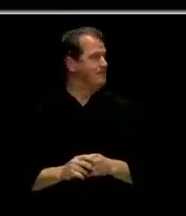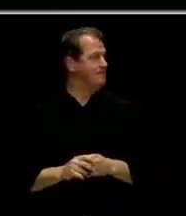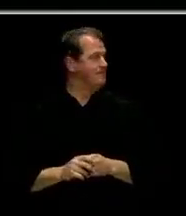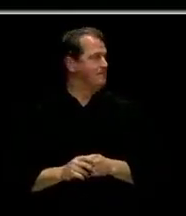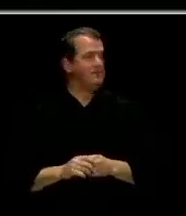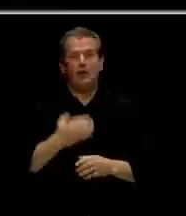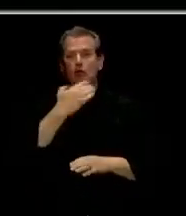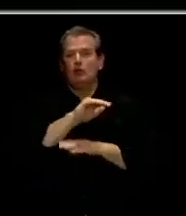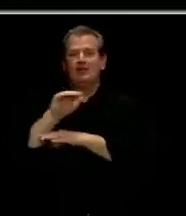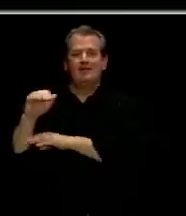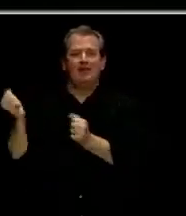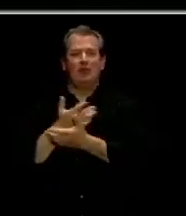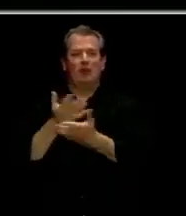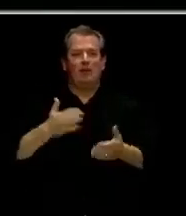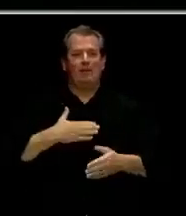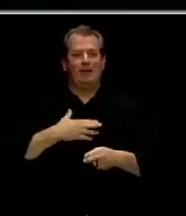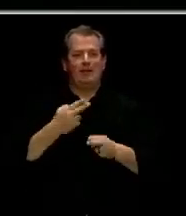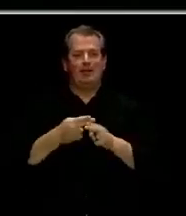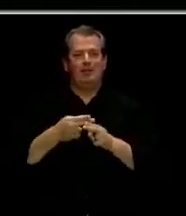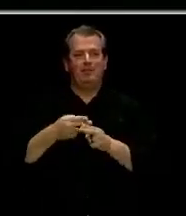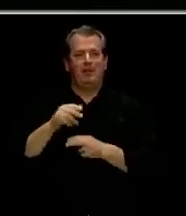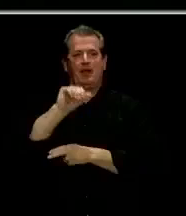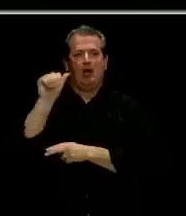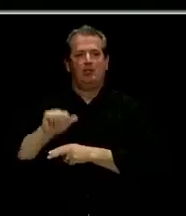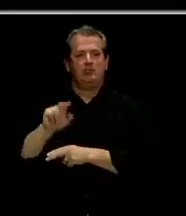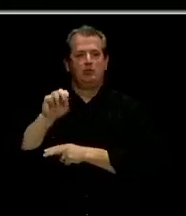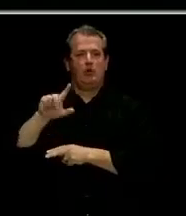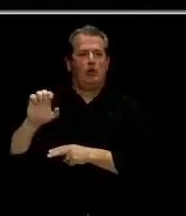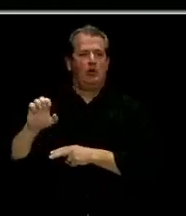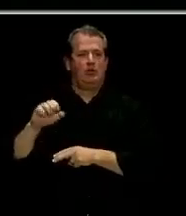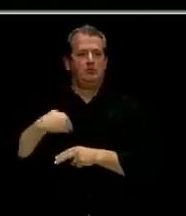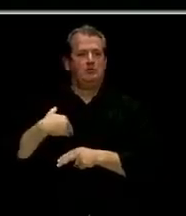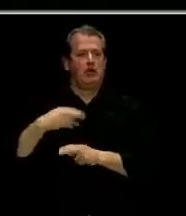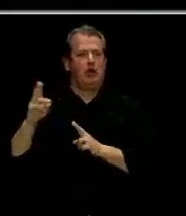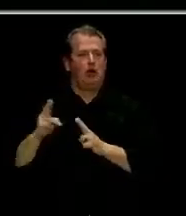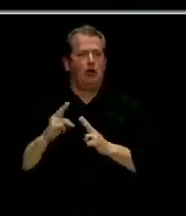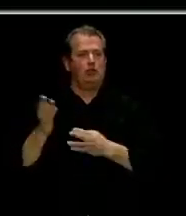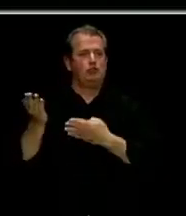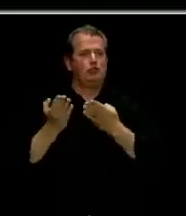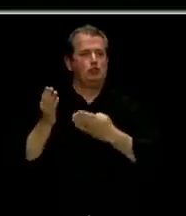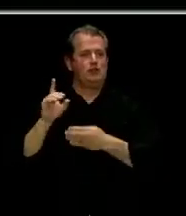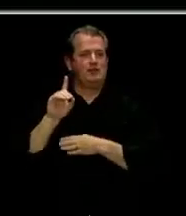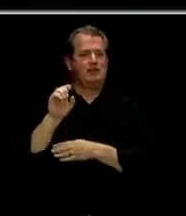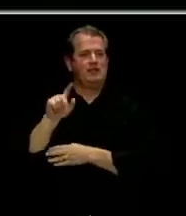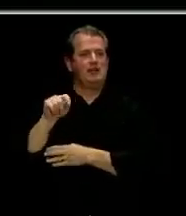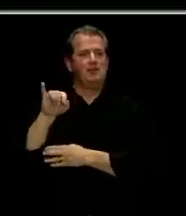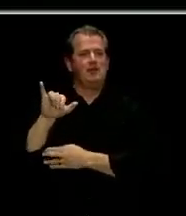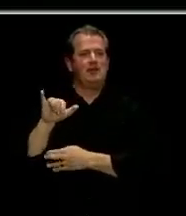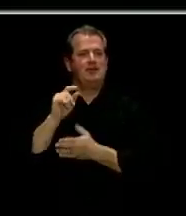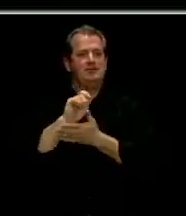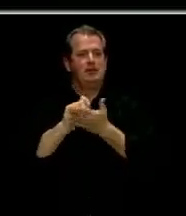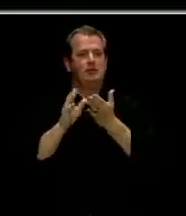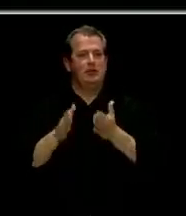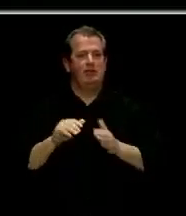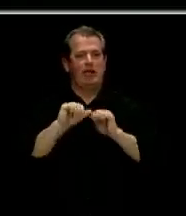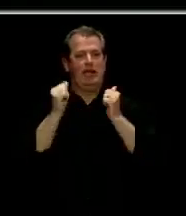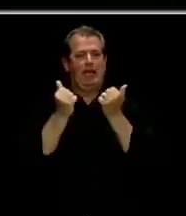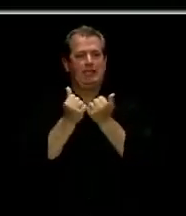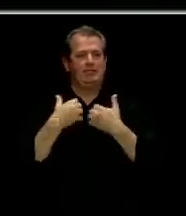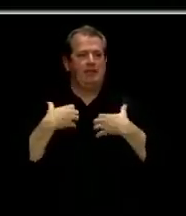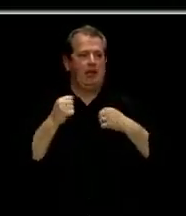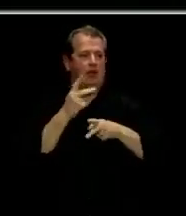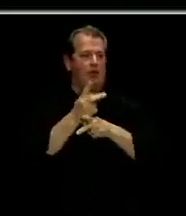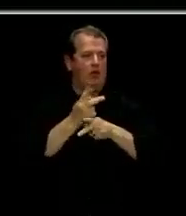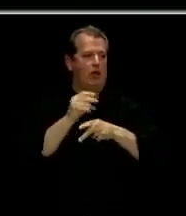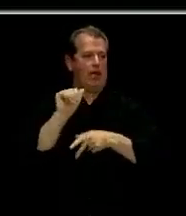Well, good evening, everyone. My name is Austin Knoll, and I have the privilege of serving as the Deputy Secretary for the Agency for Healthcare